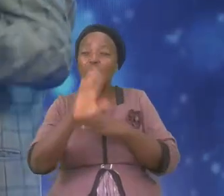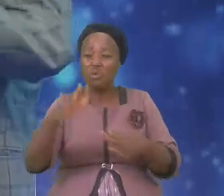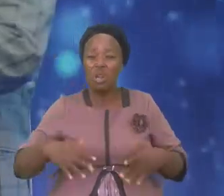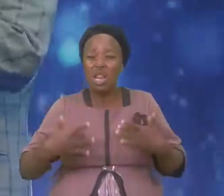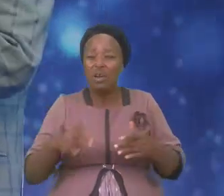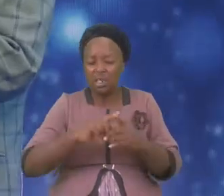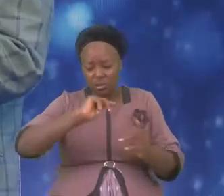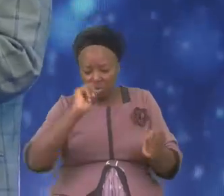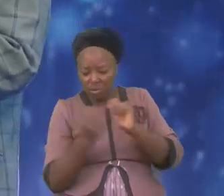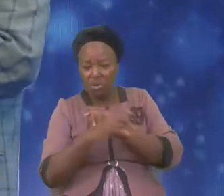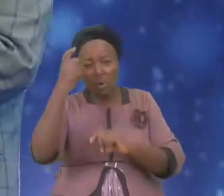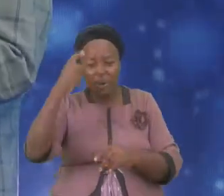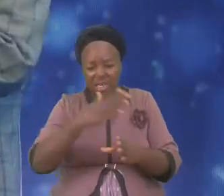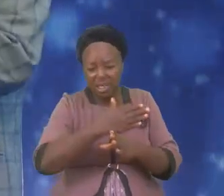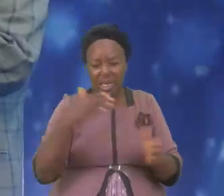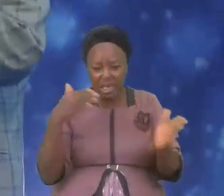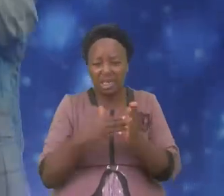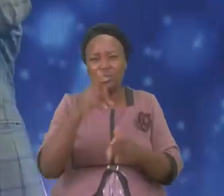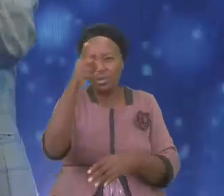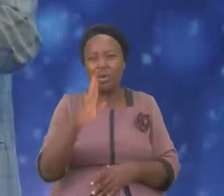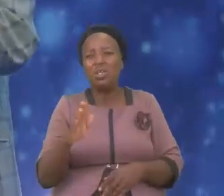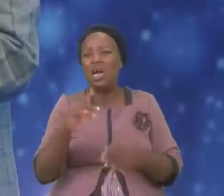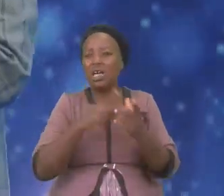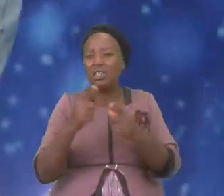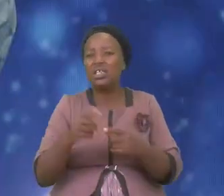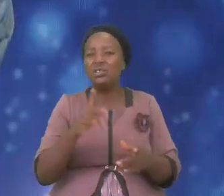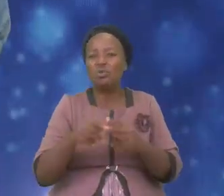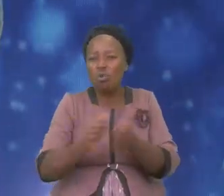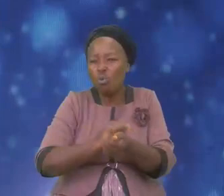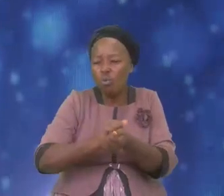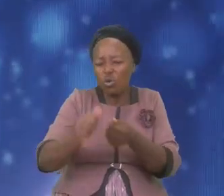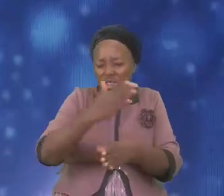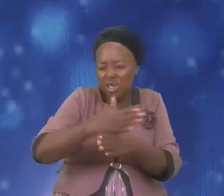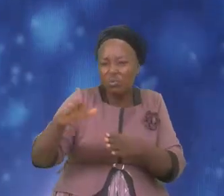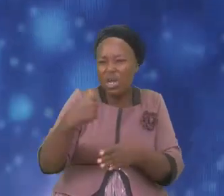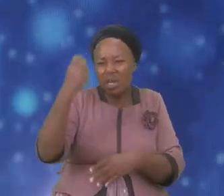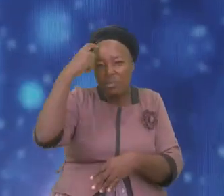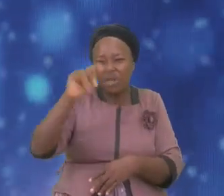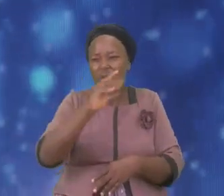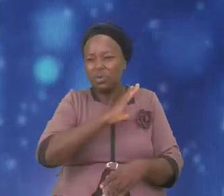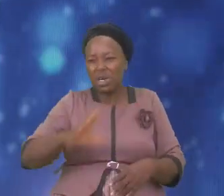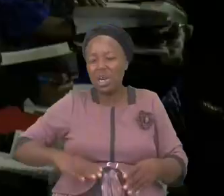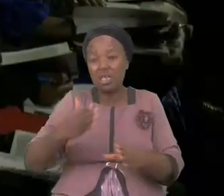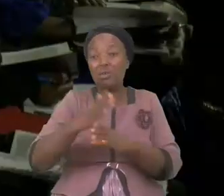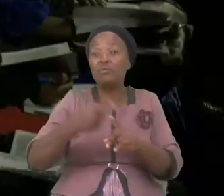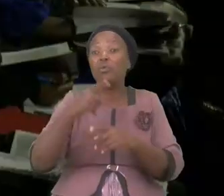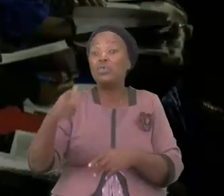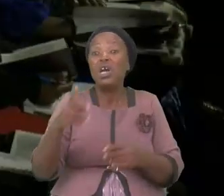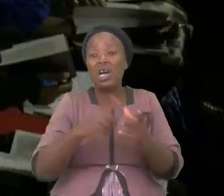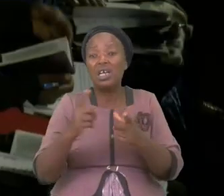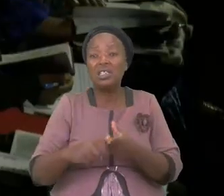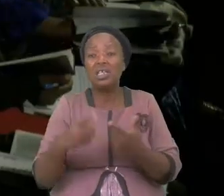wash, he wants to turn the heart of everyone here in the world in the negative direction, into a